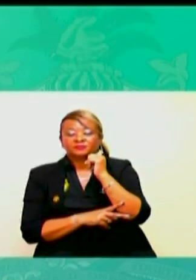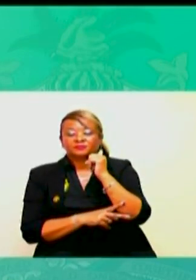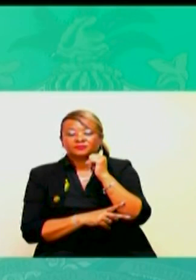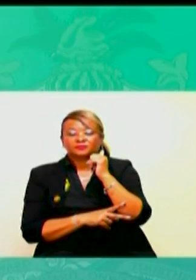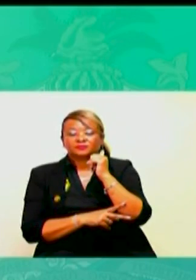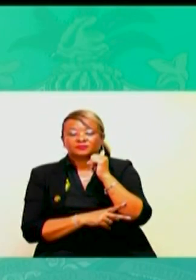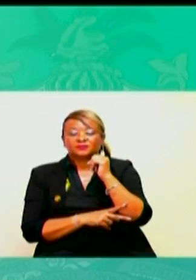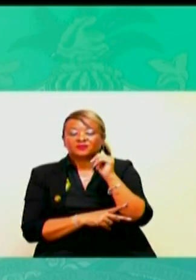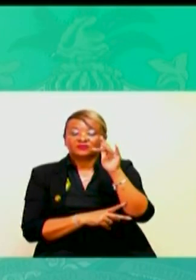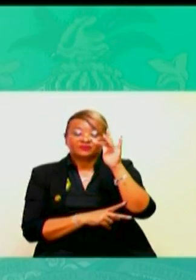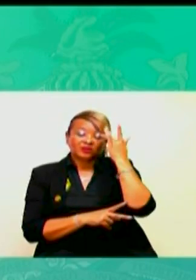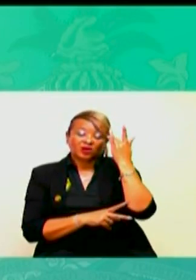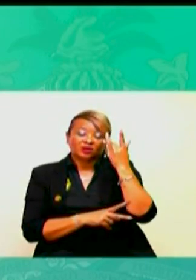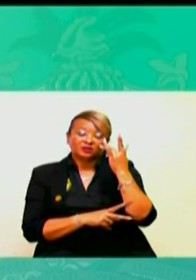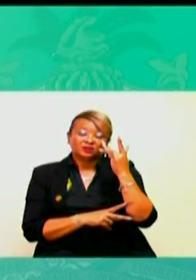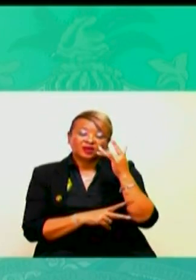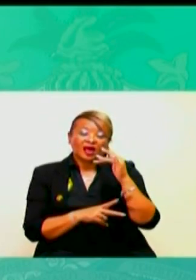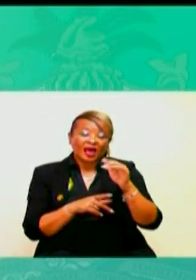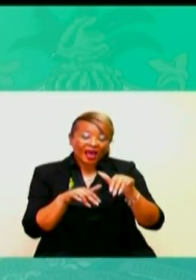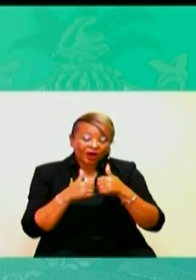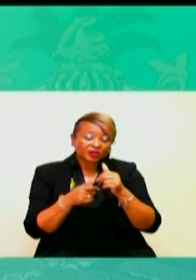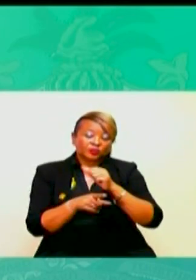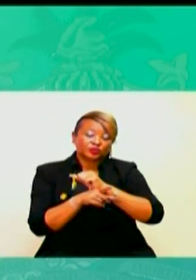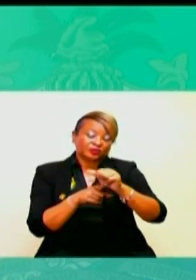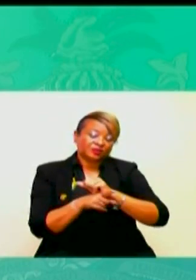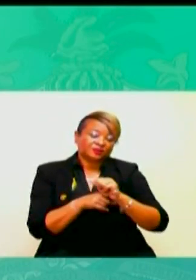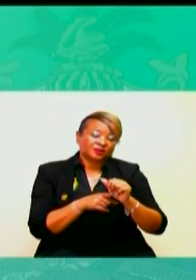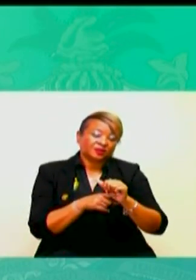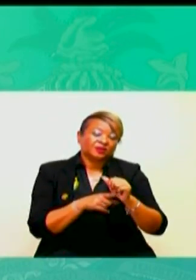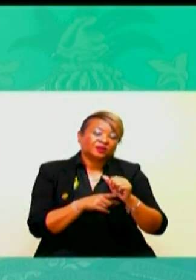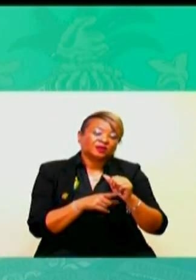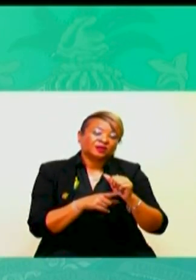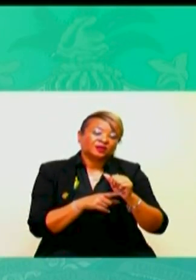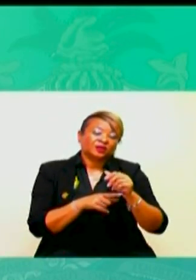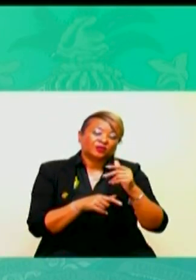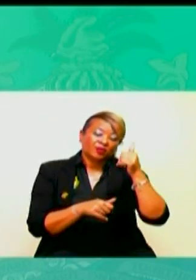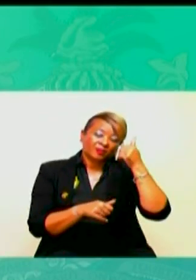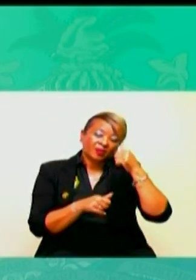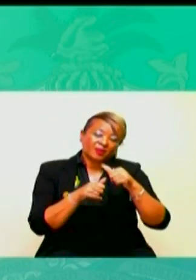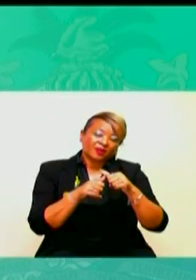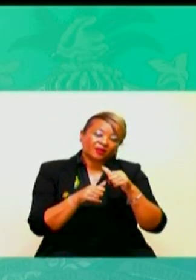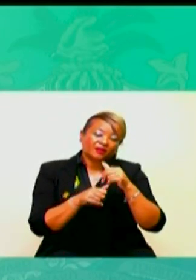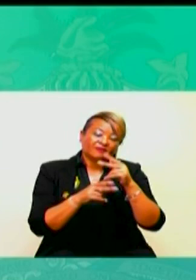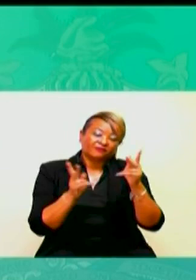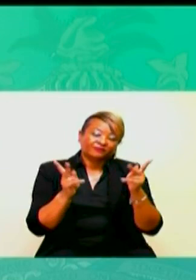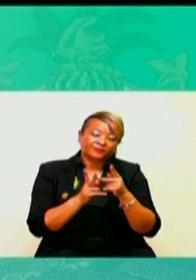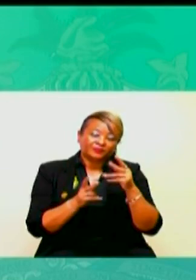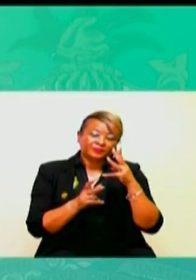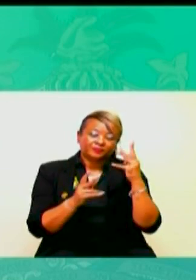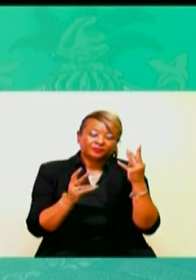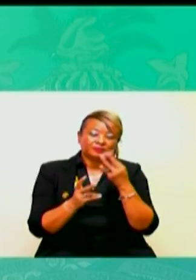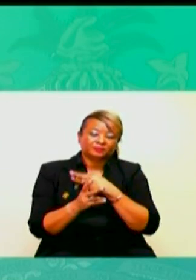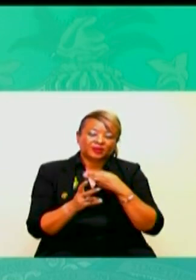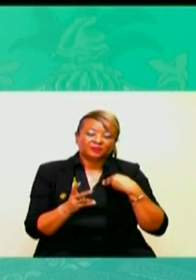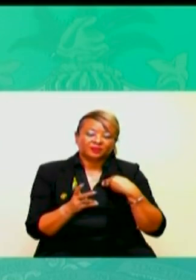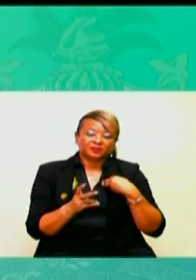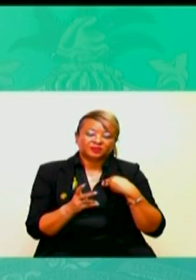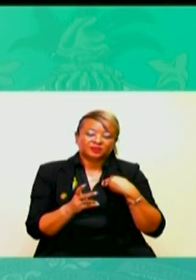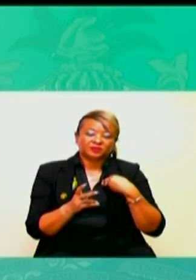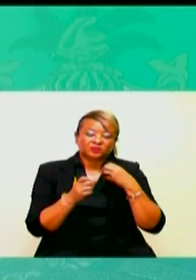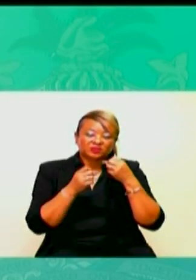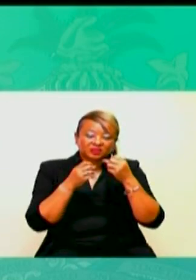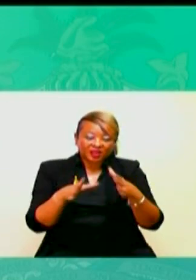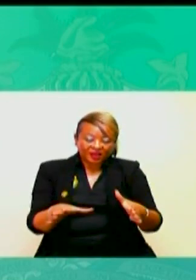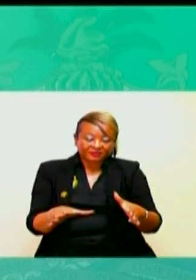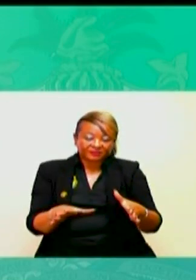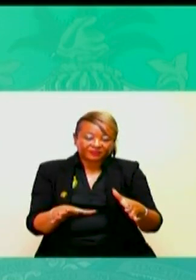haven't forgotten the treatment. They remember how their family members was placed in a trailer, left to rot for over 18 months. They